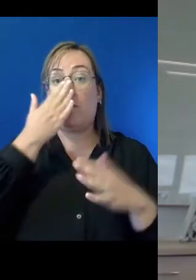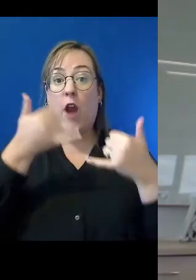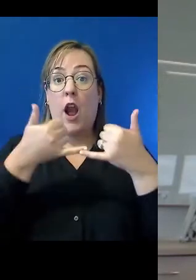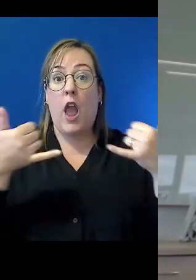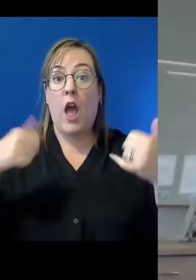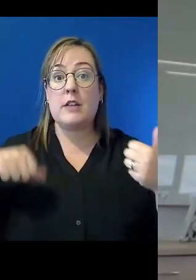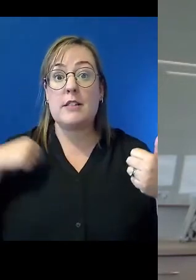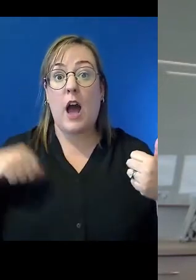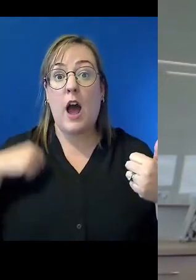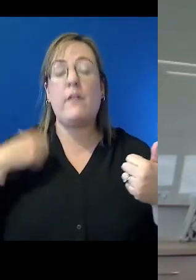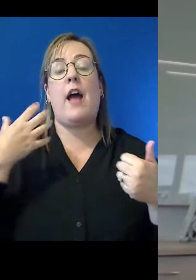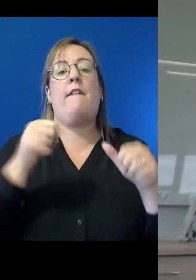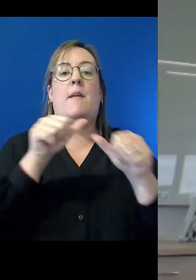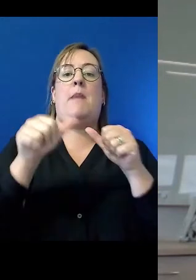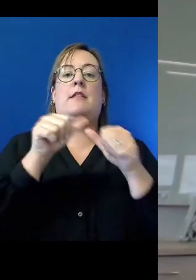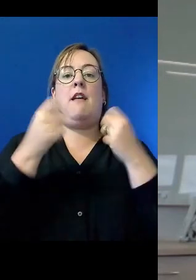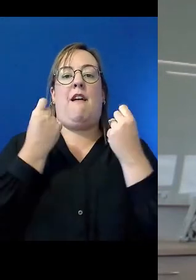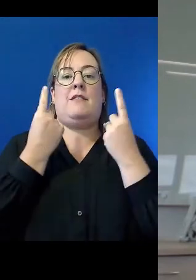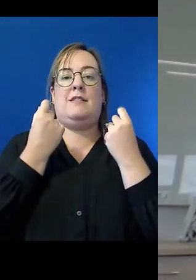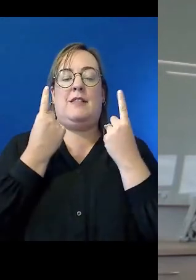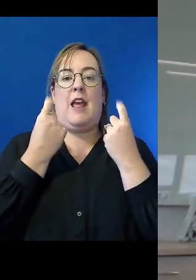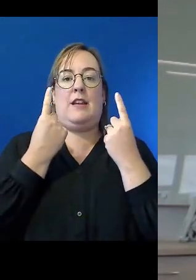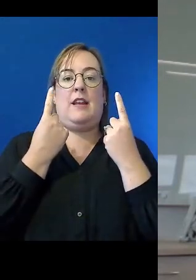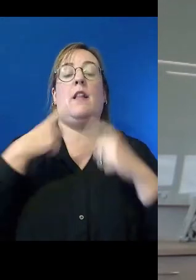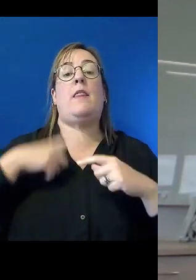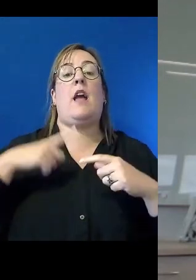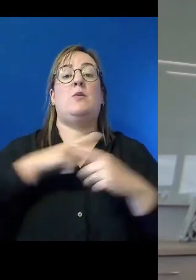we created a model which,